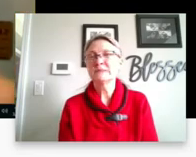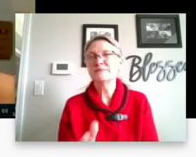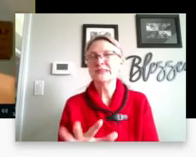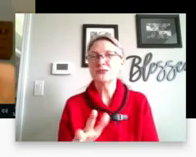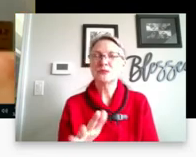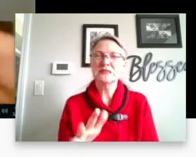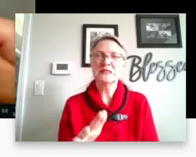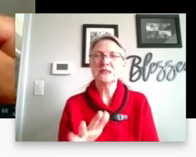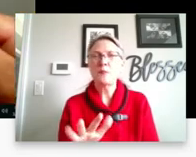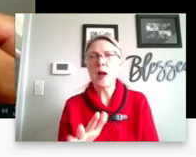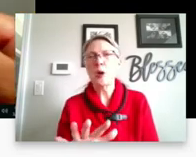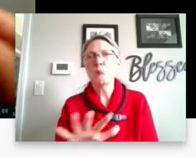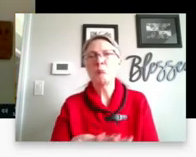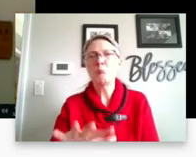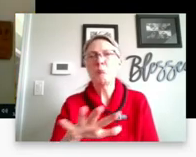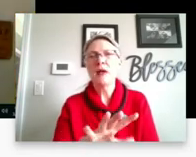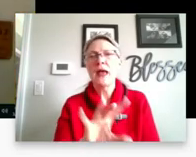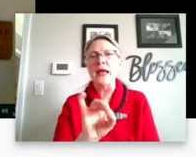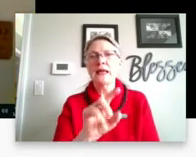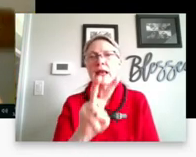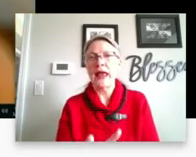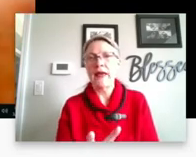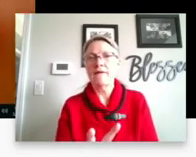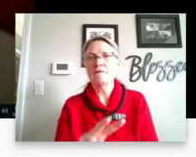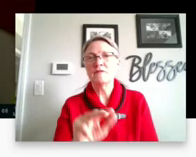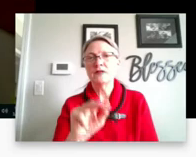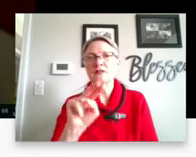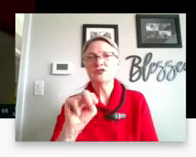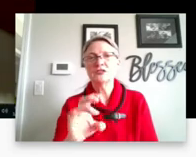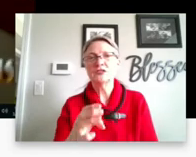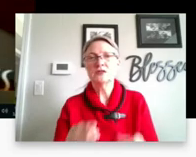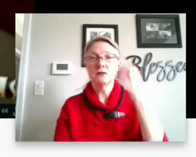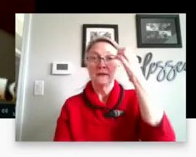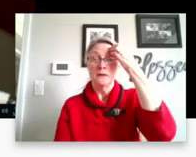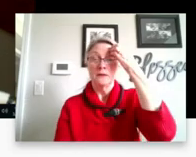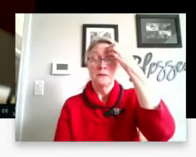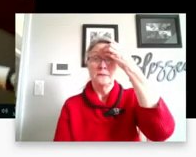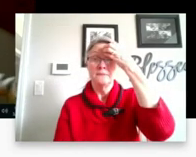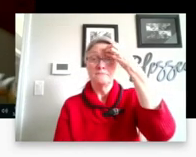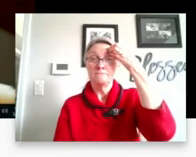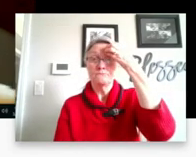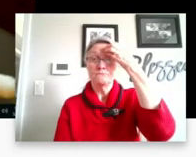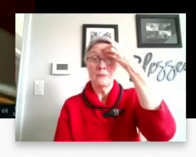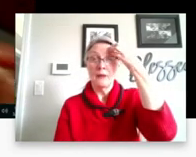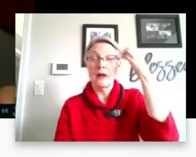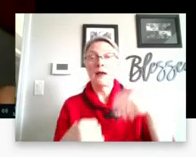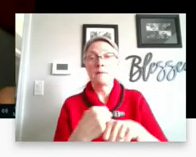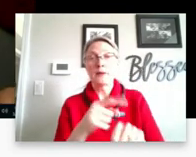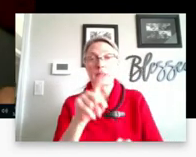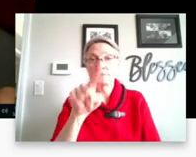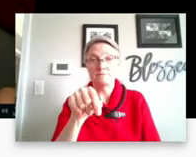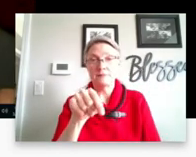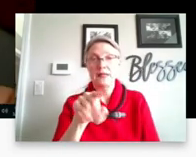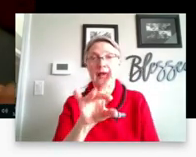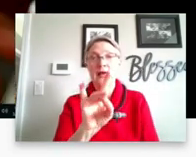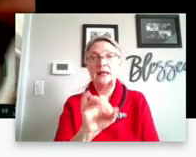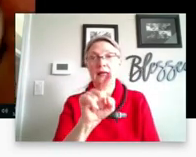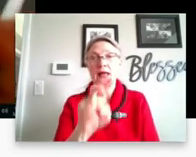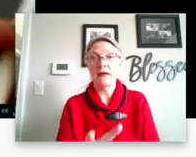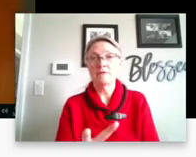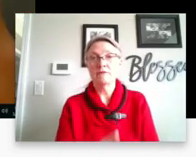is about 8.5 inches. So I'll go back to my table here and I'll make a tally mark in my 8.5